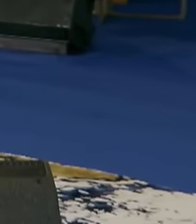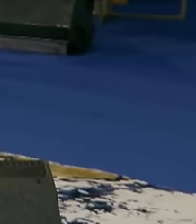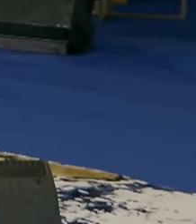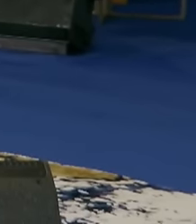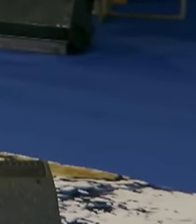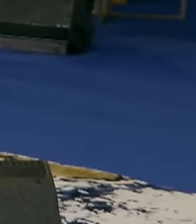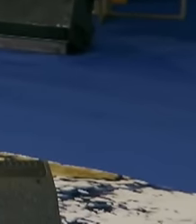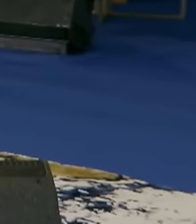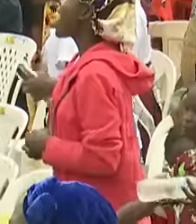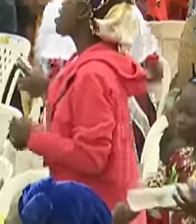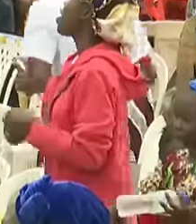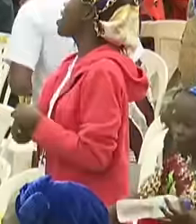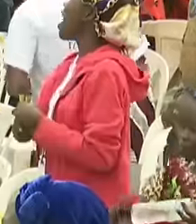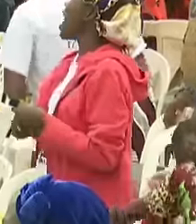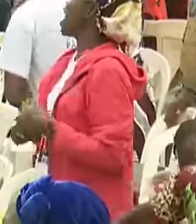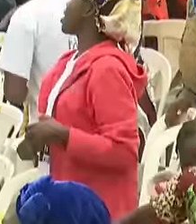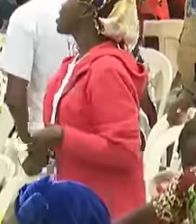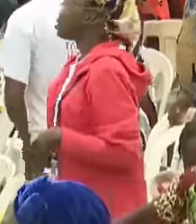Praise the Lord.